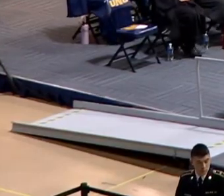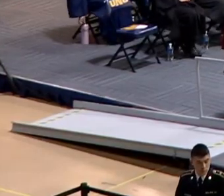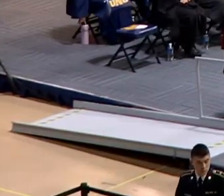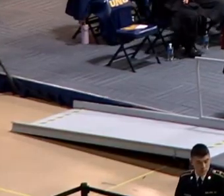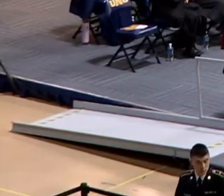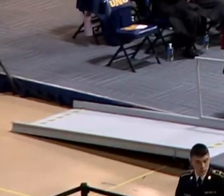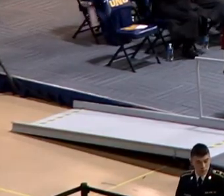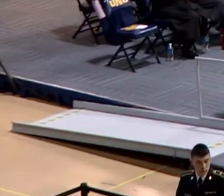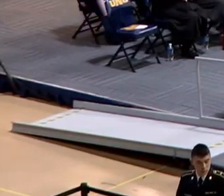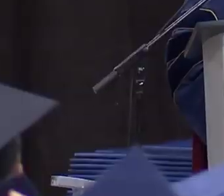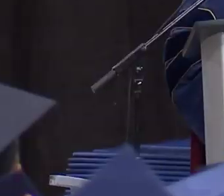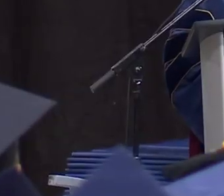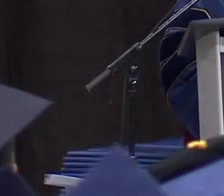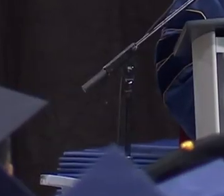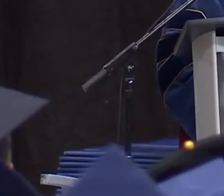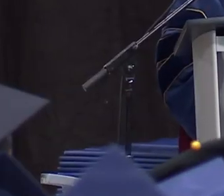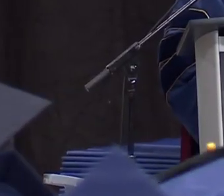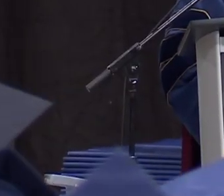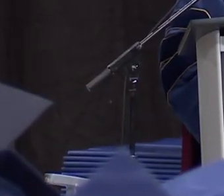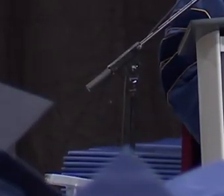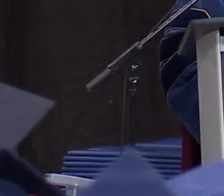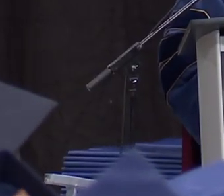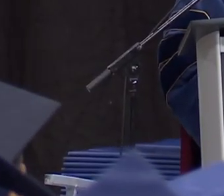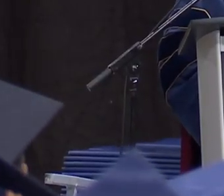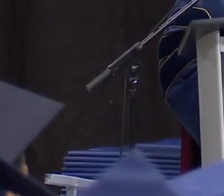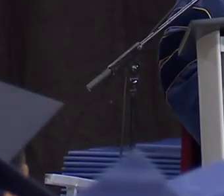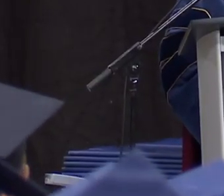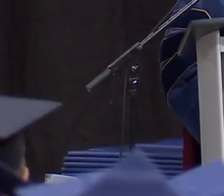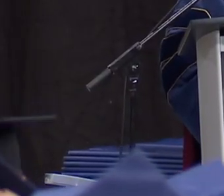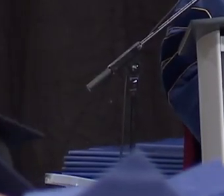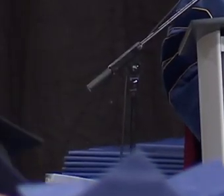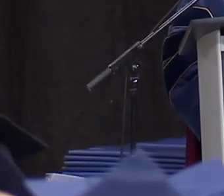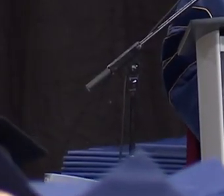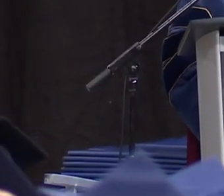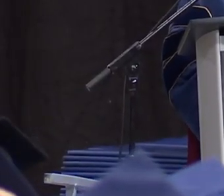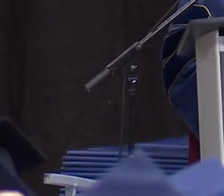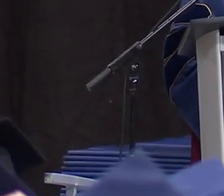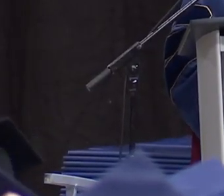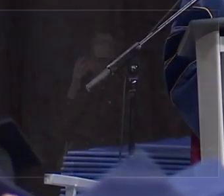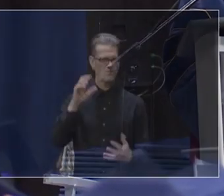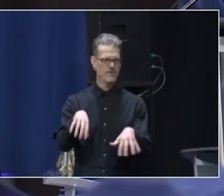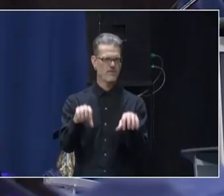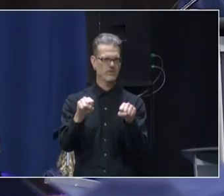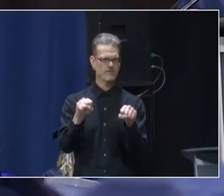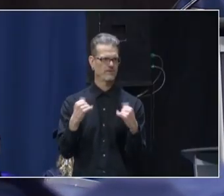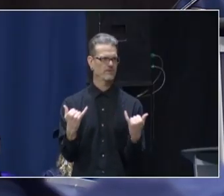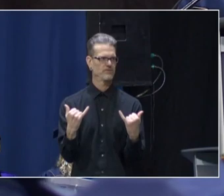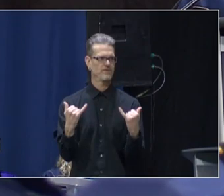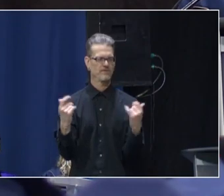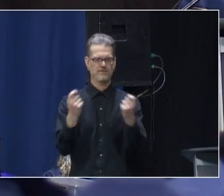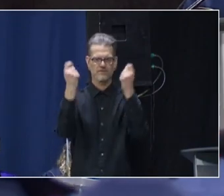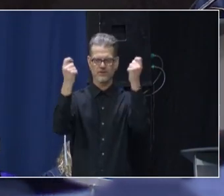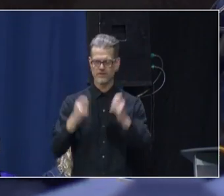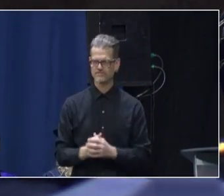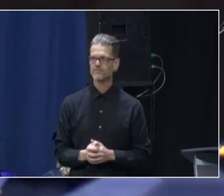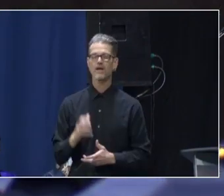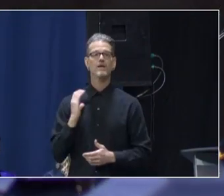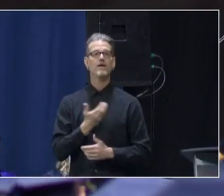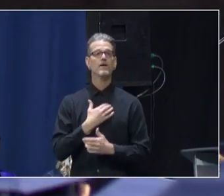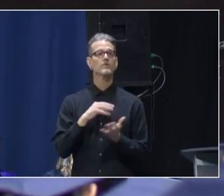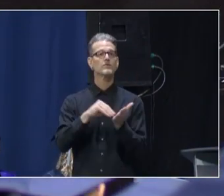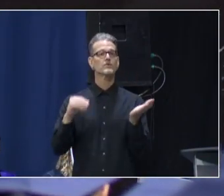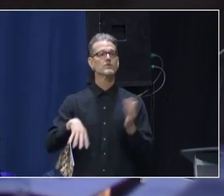Commencement Ceremony. My name is Dr. Vish Iyer, and I'll be host for today's ceremony. Our student